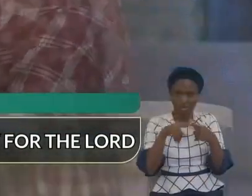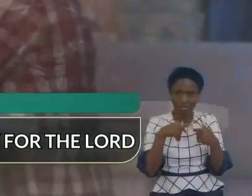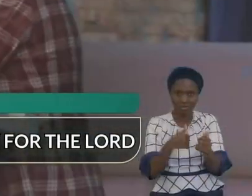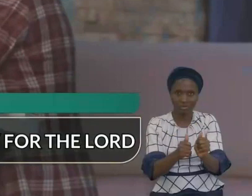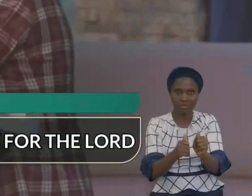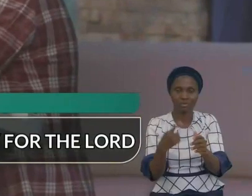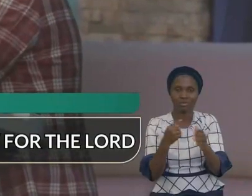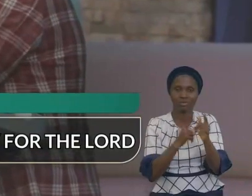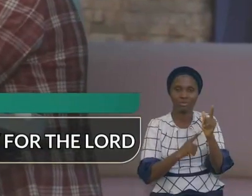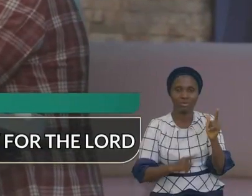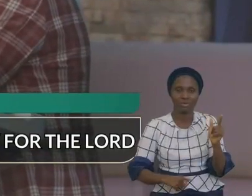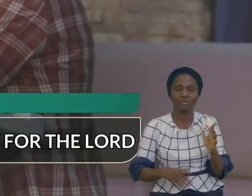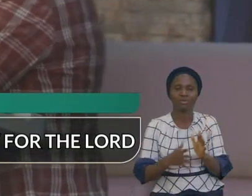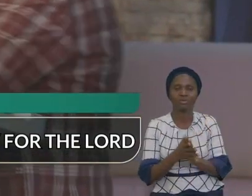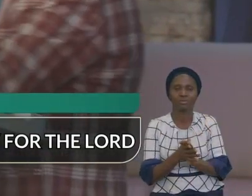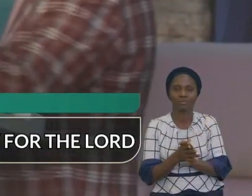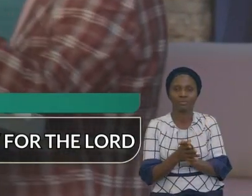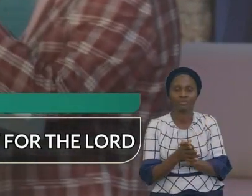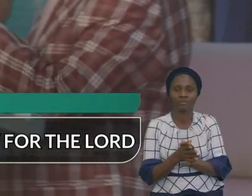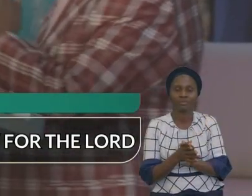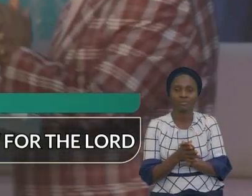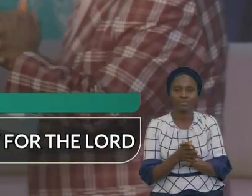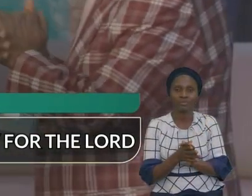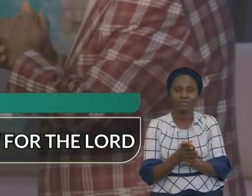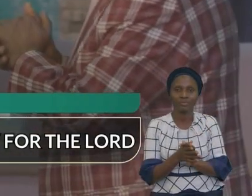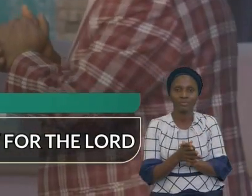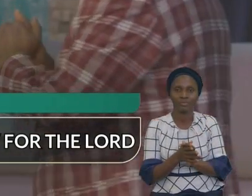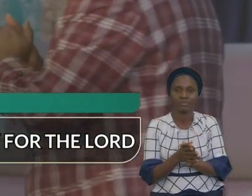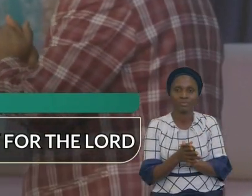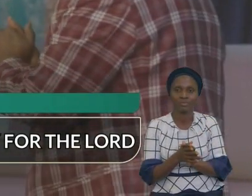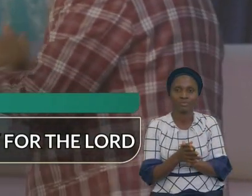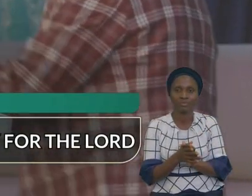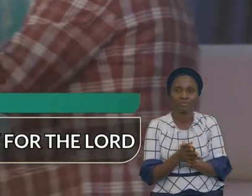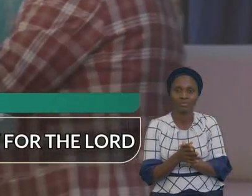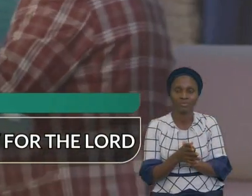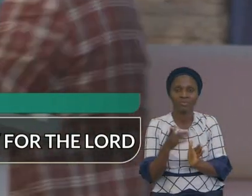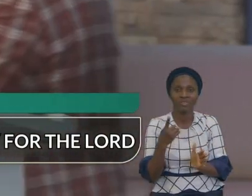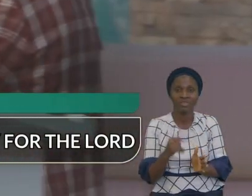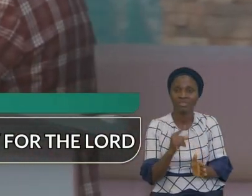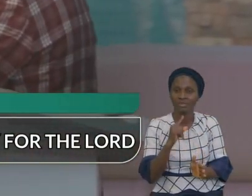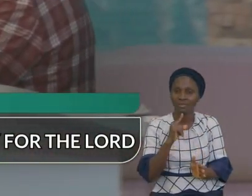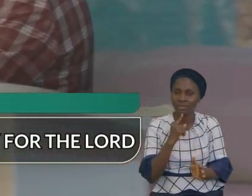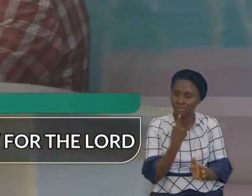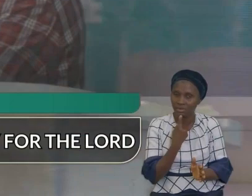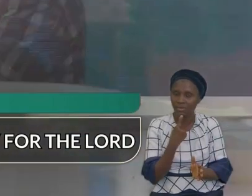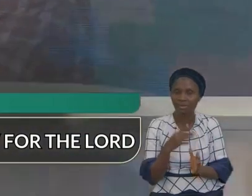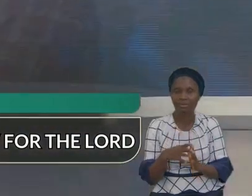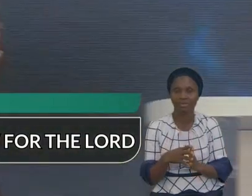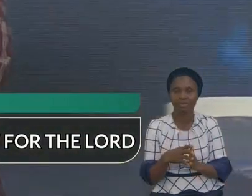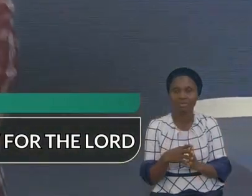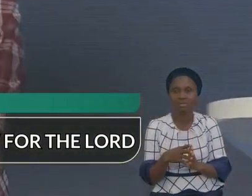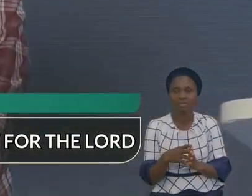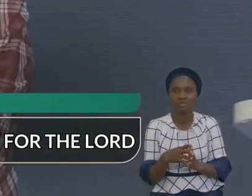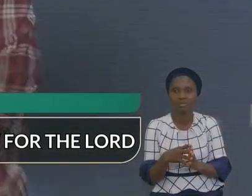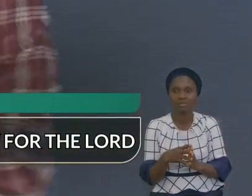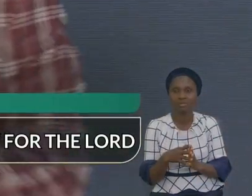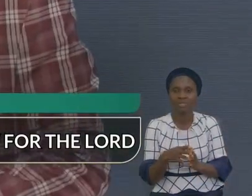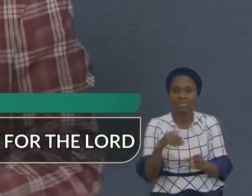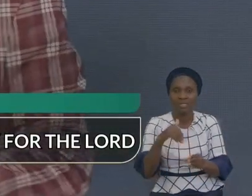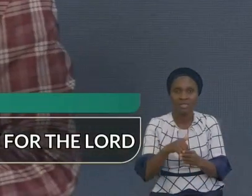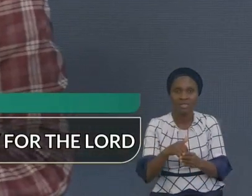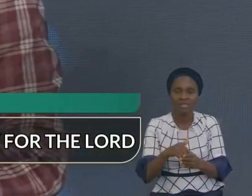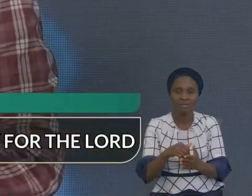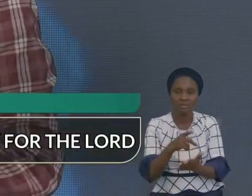The diligence. In many parts of the Bible, we're told to give diligence to what